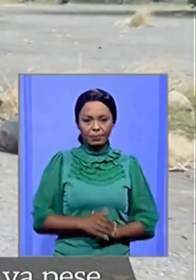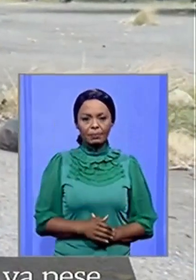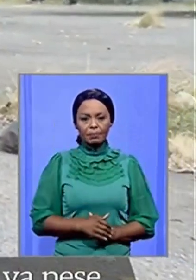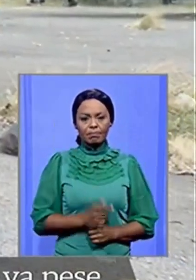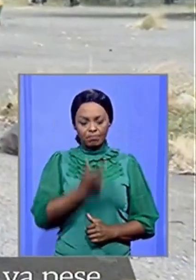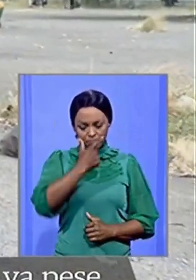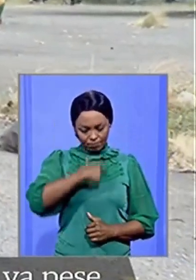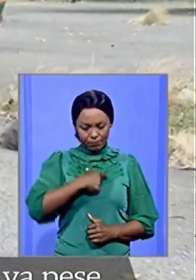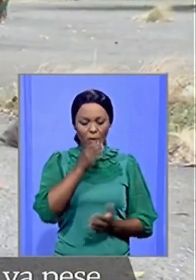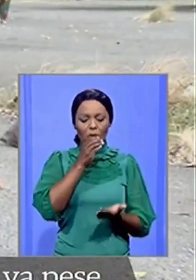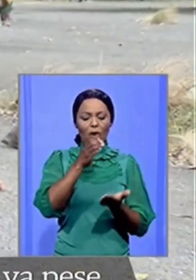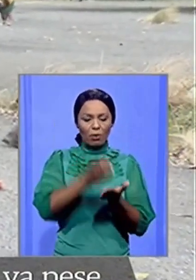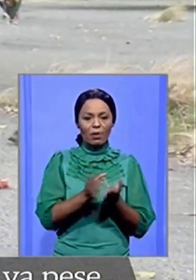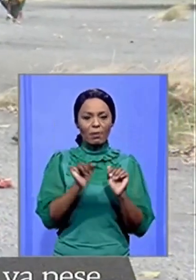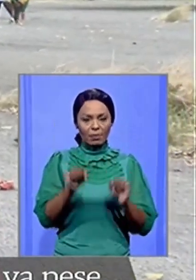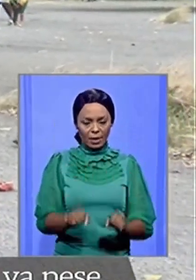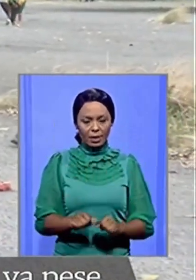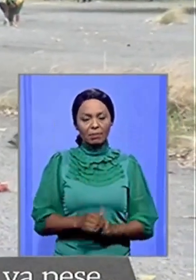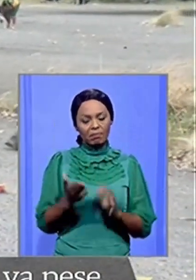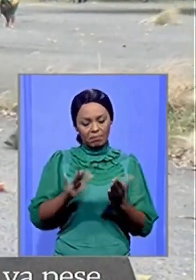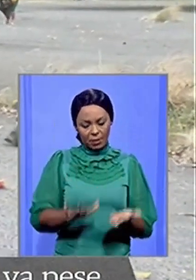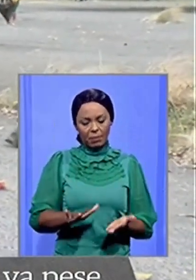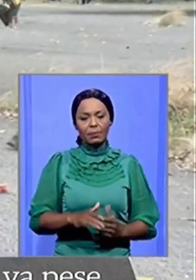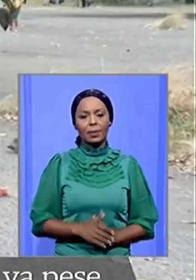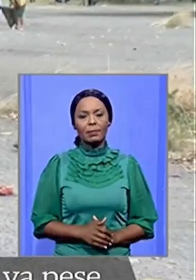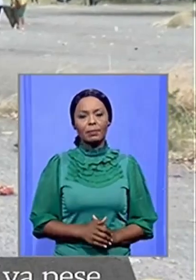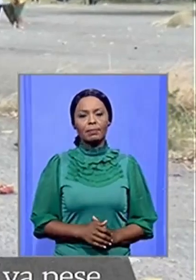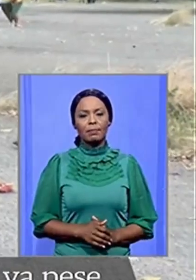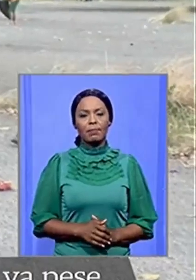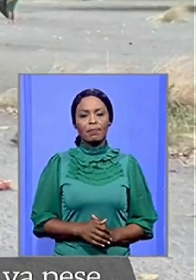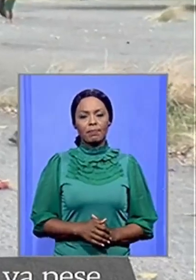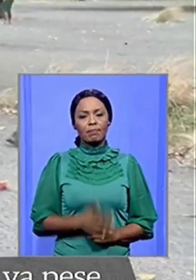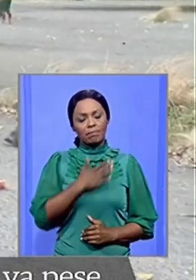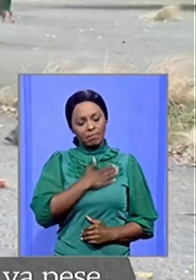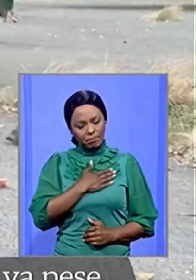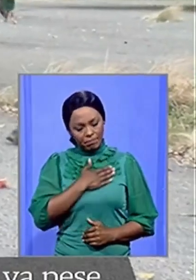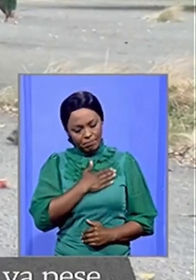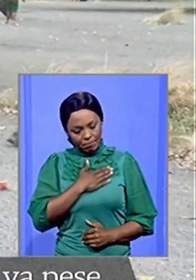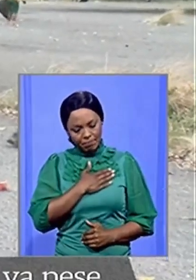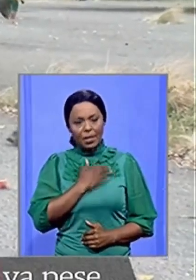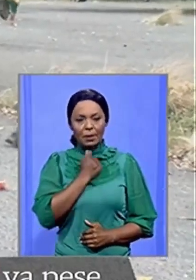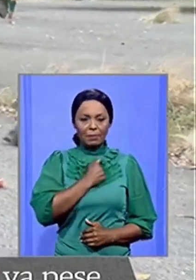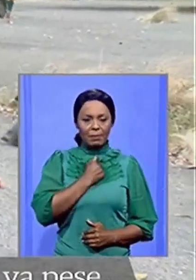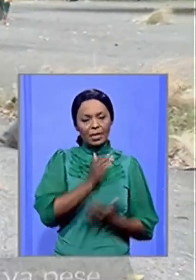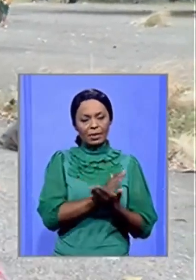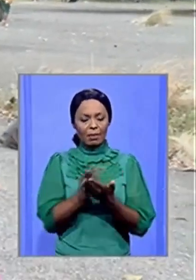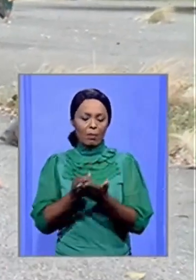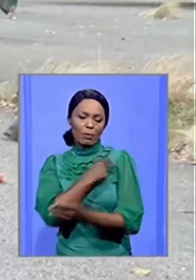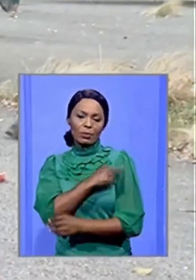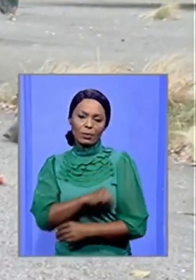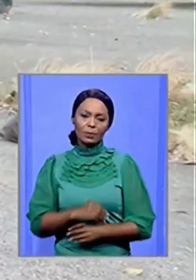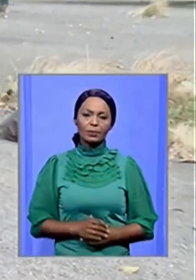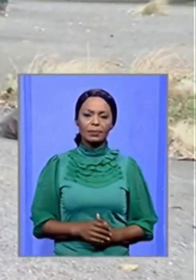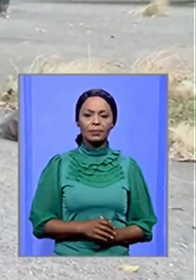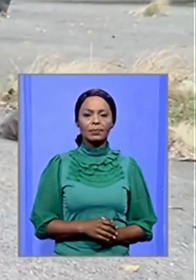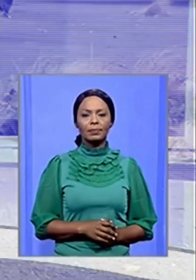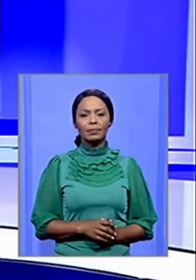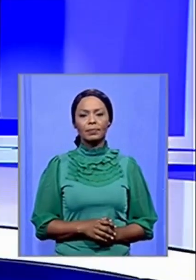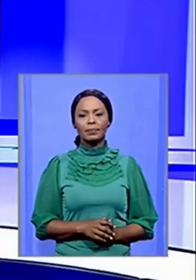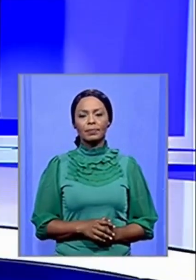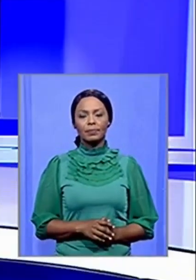been confirmed dead, and of course, as you say, others in critical condition.